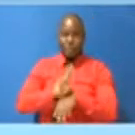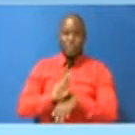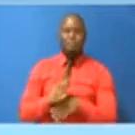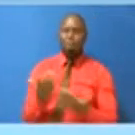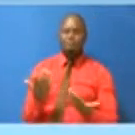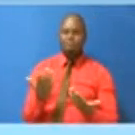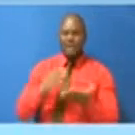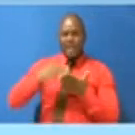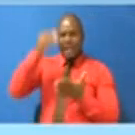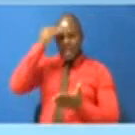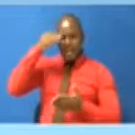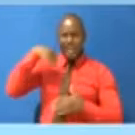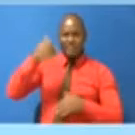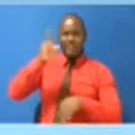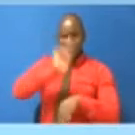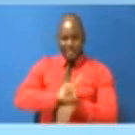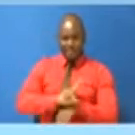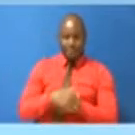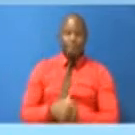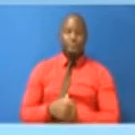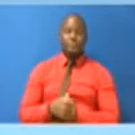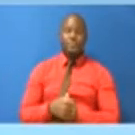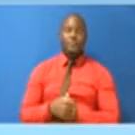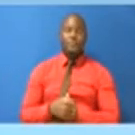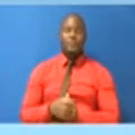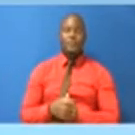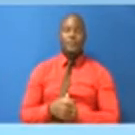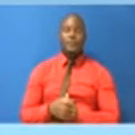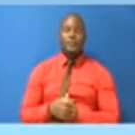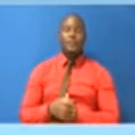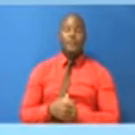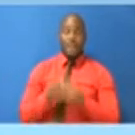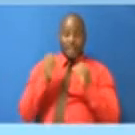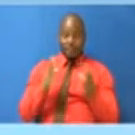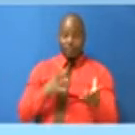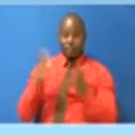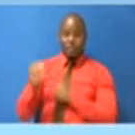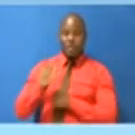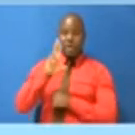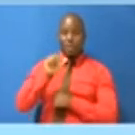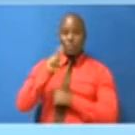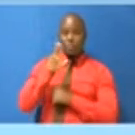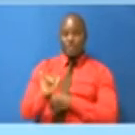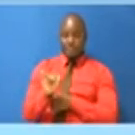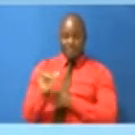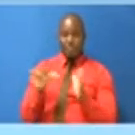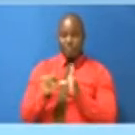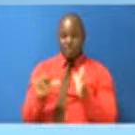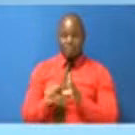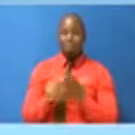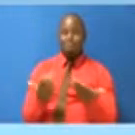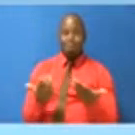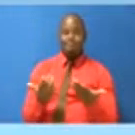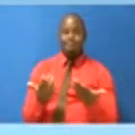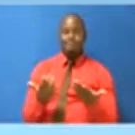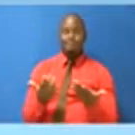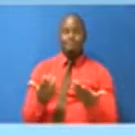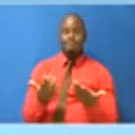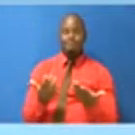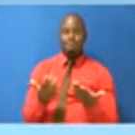so you learn every day now if you go to roy if you the problem is a problem of way